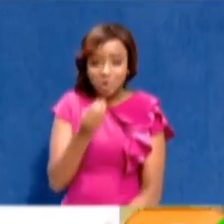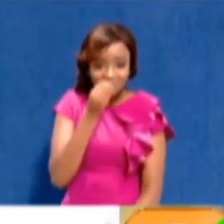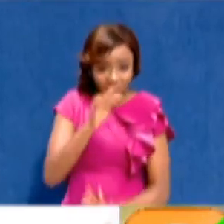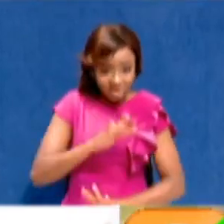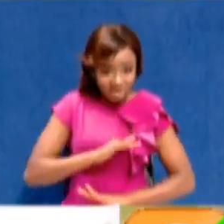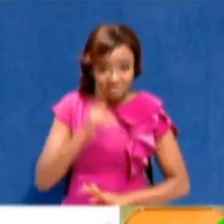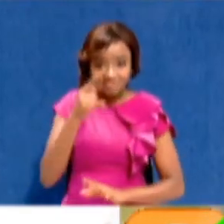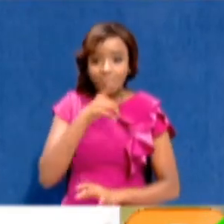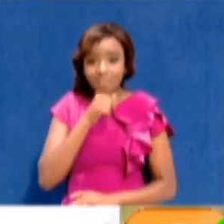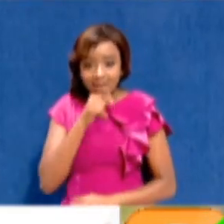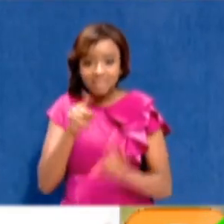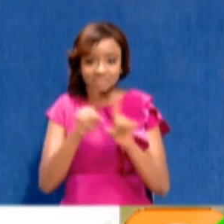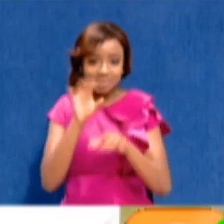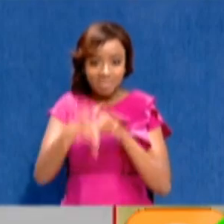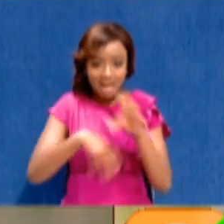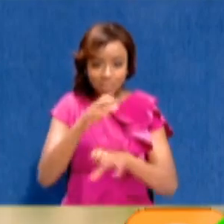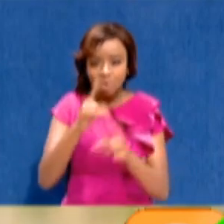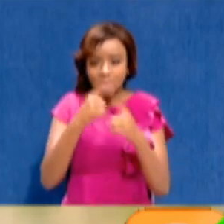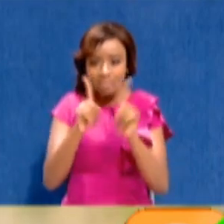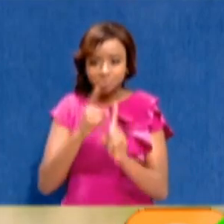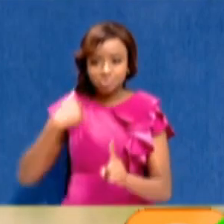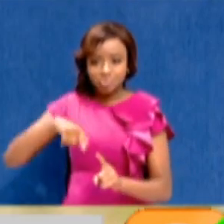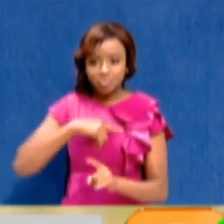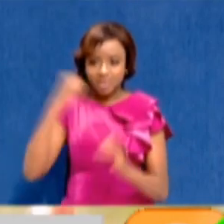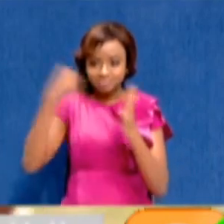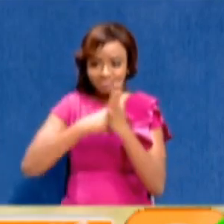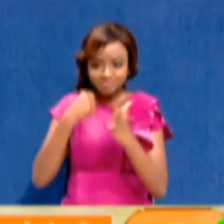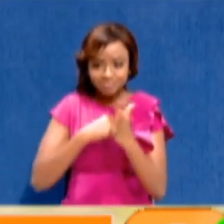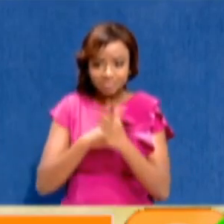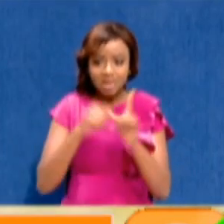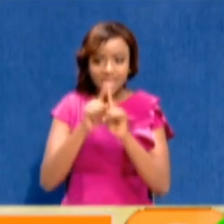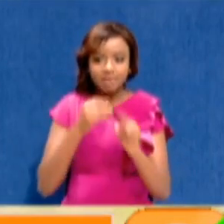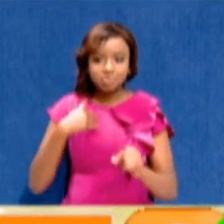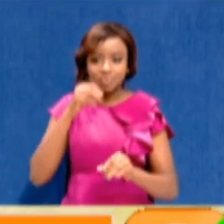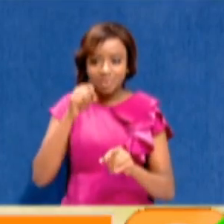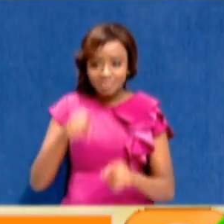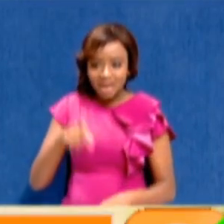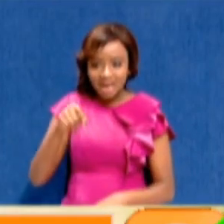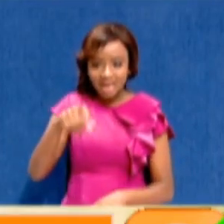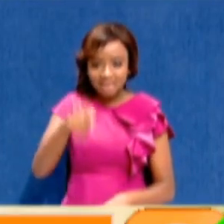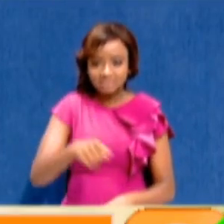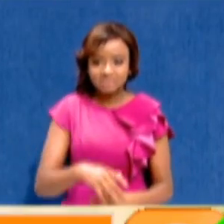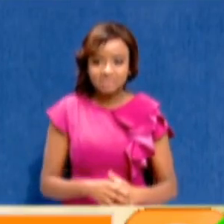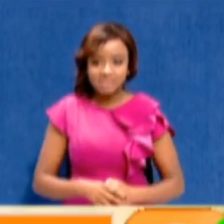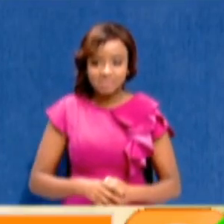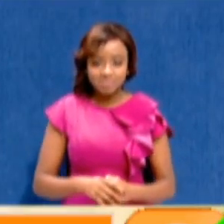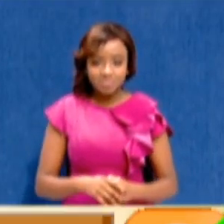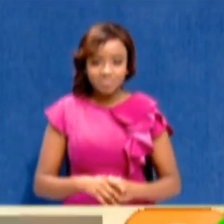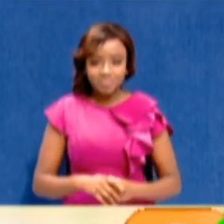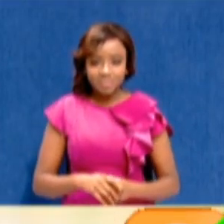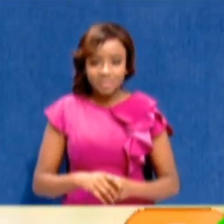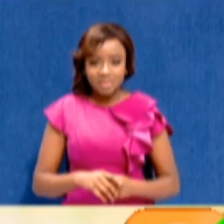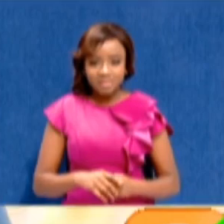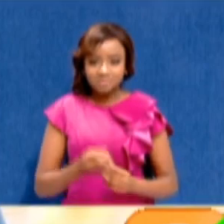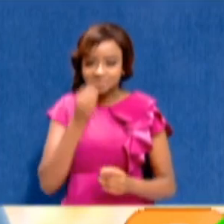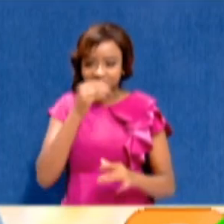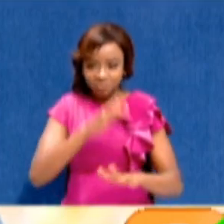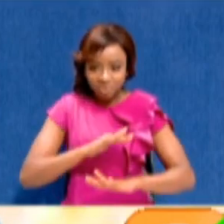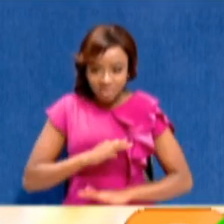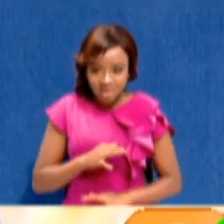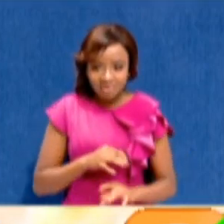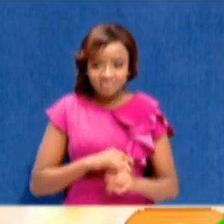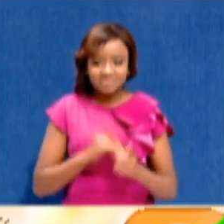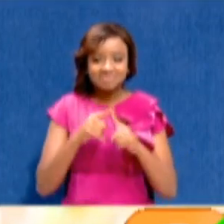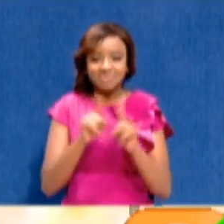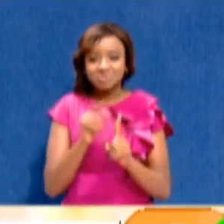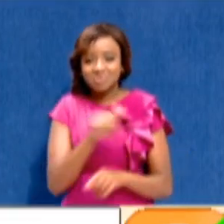animal. Lakini tuliweza kama kujibiti, tukaweza kupanda hili shamba, mahindi ya kutosha.